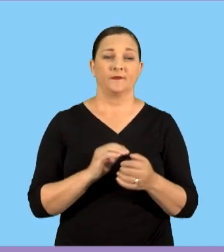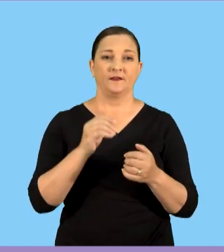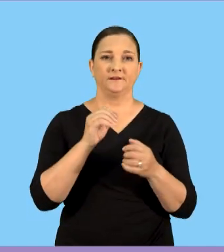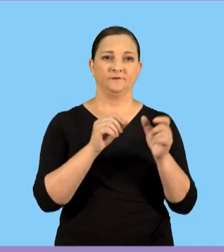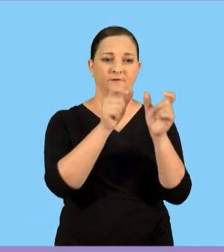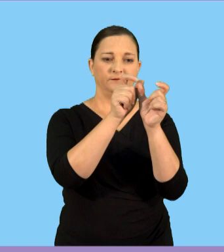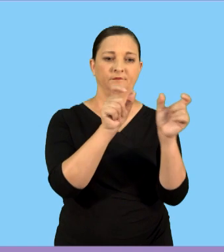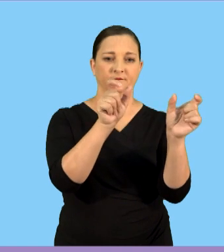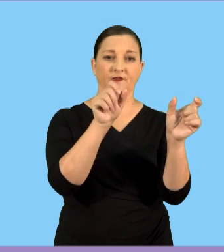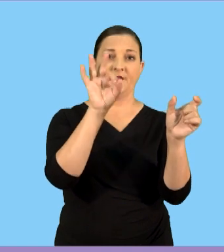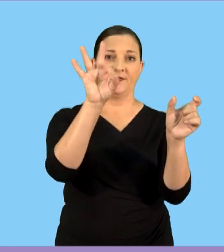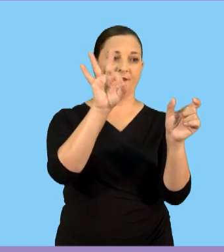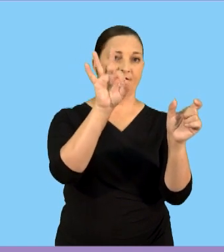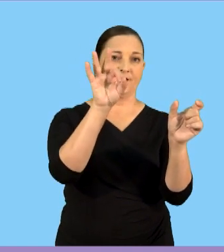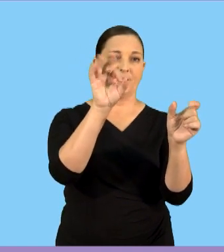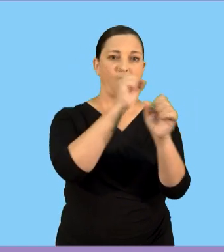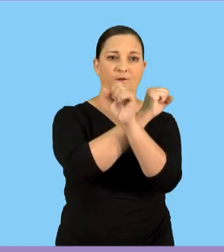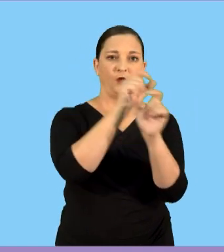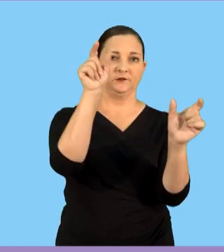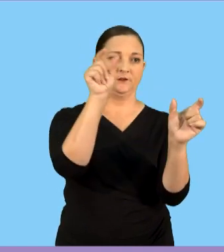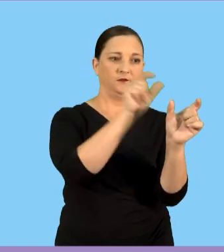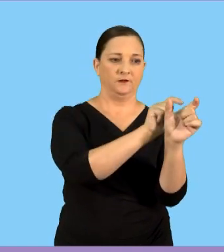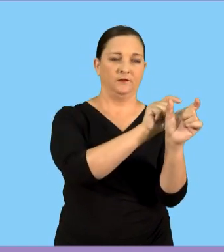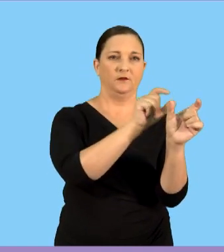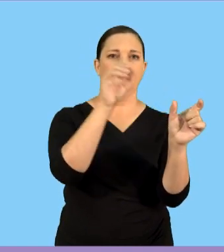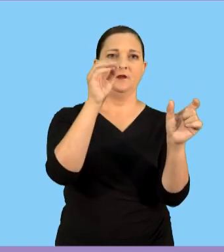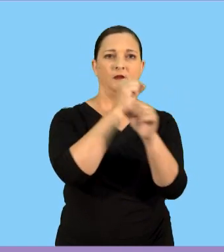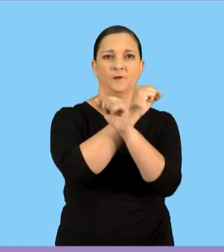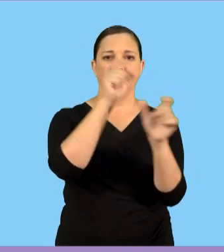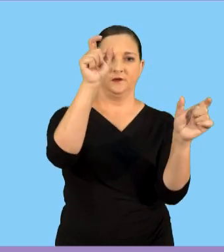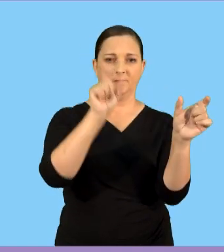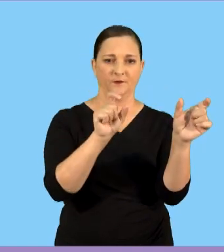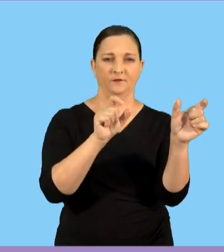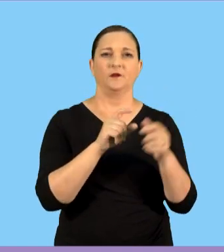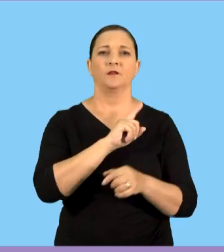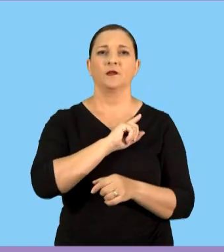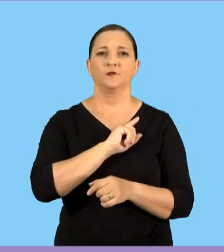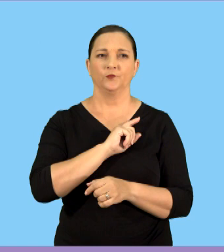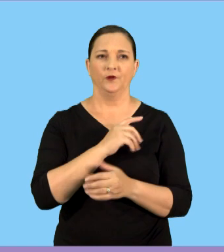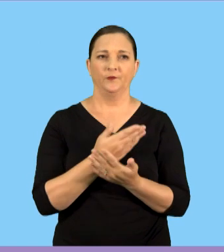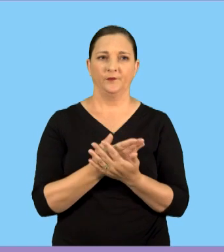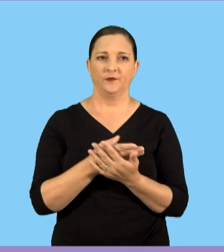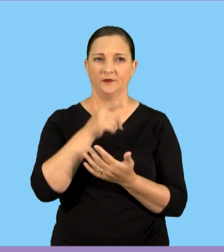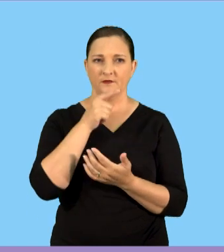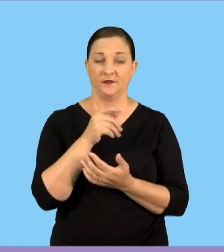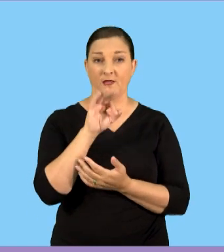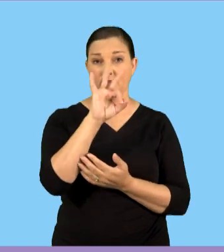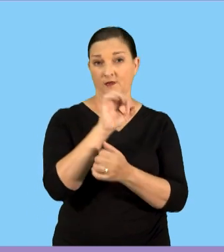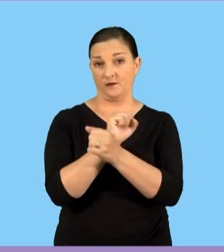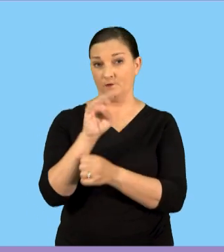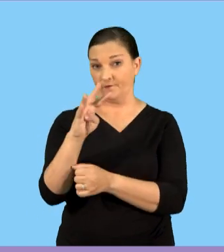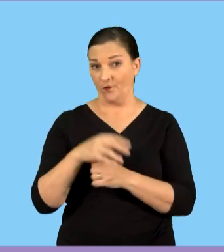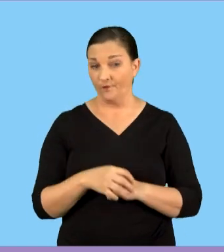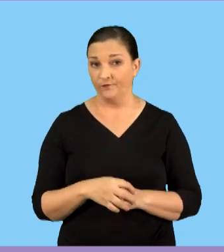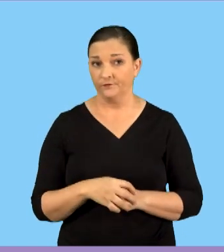easier is that we can take this one digit and multiply it by each of the numbers that come from 34. So I